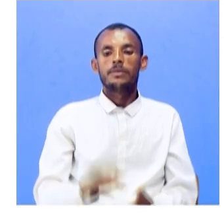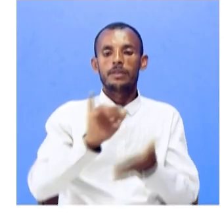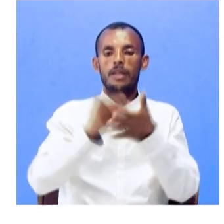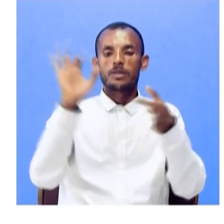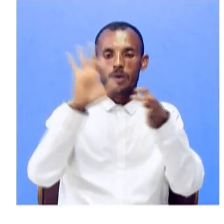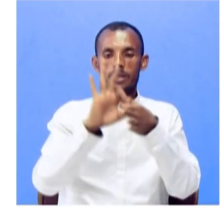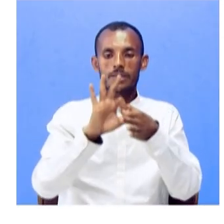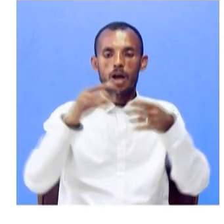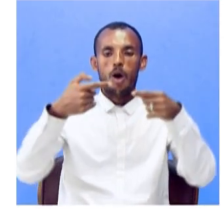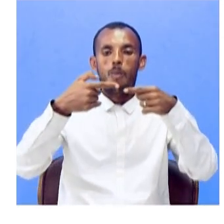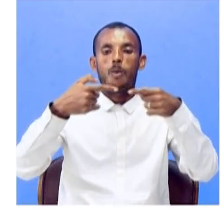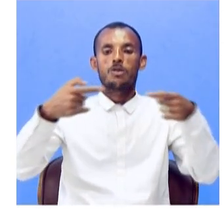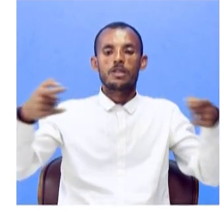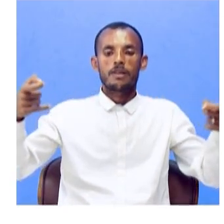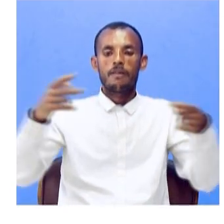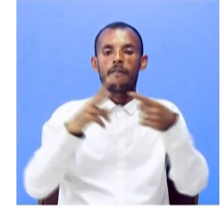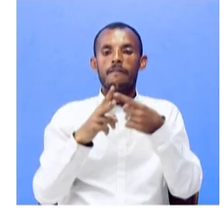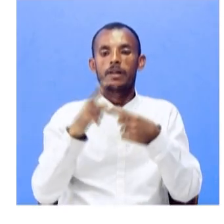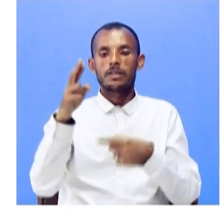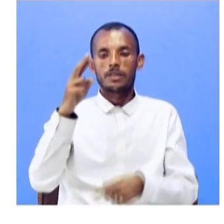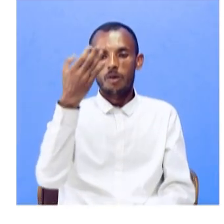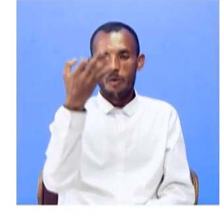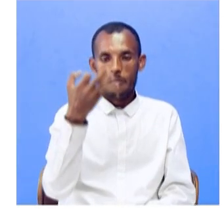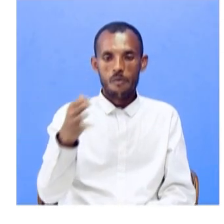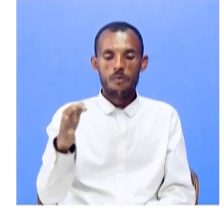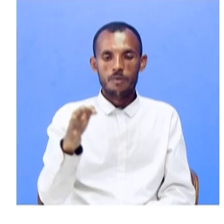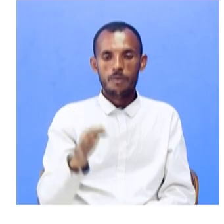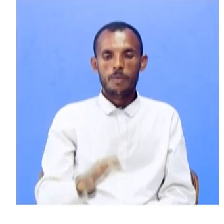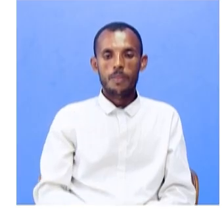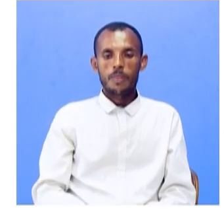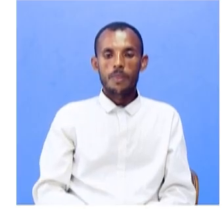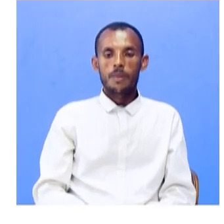joins opposite vertices of